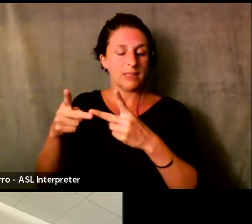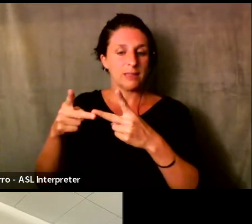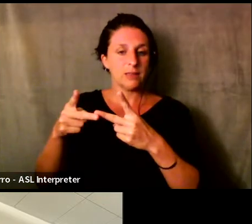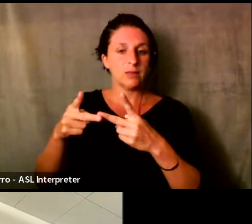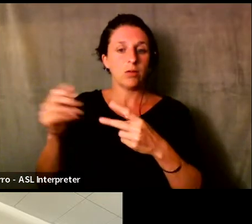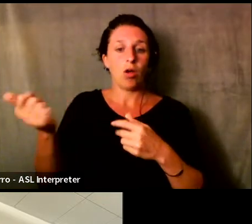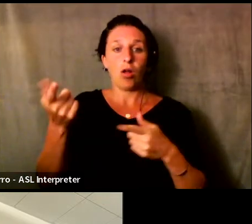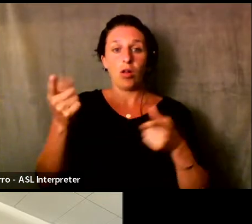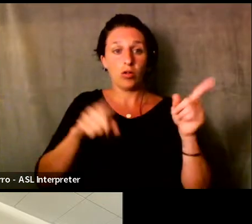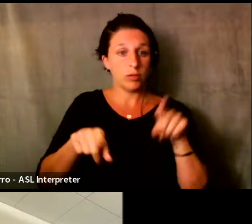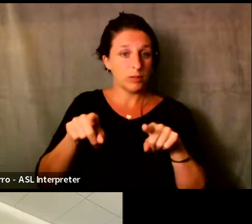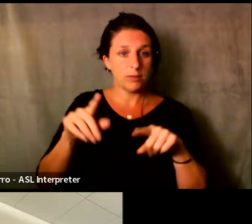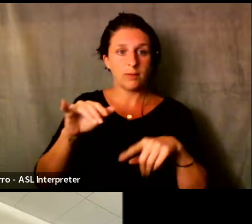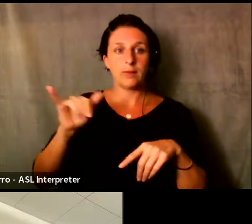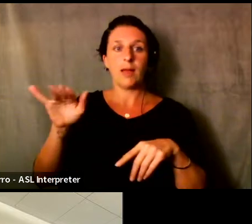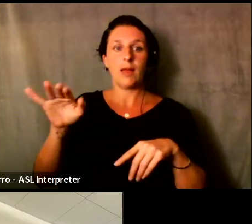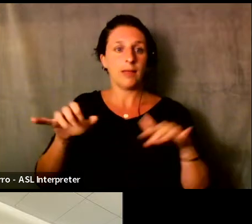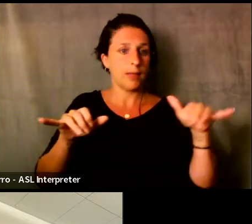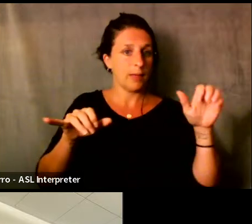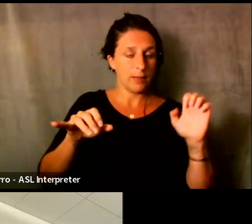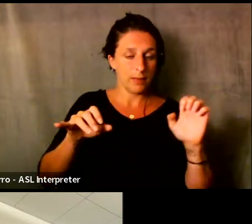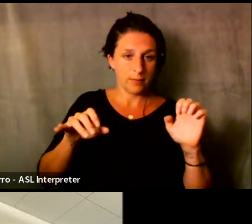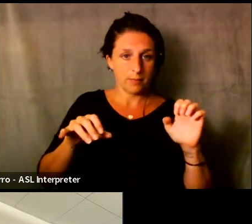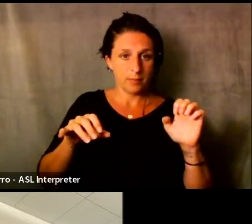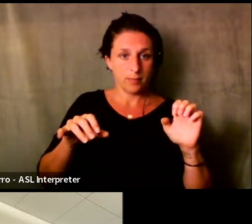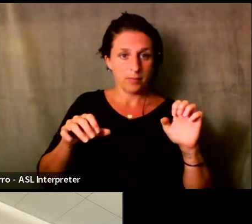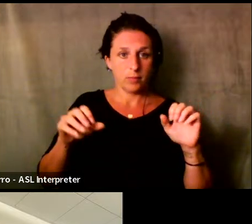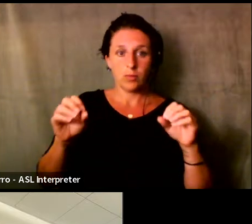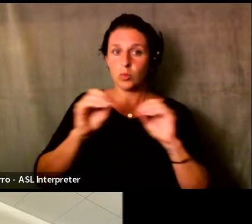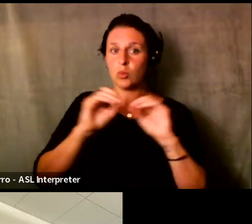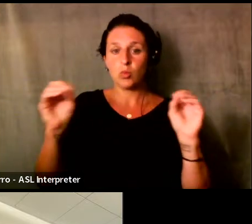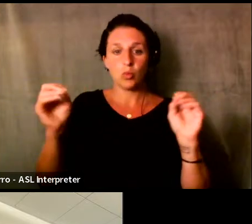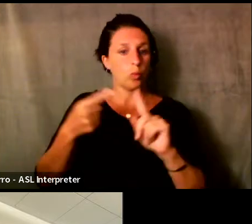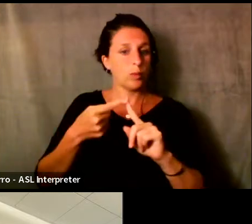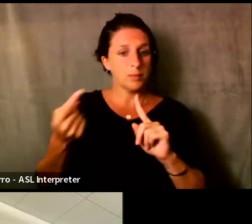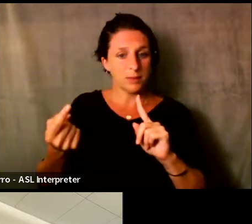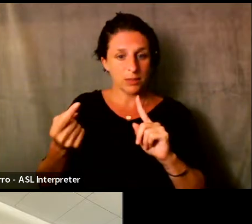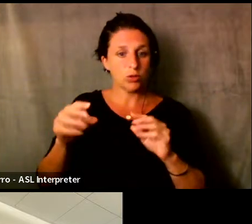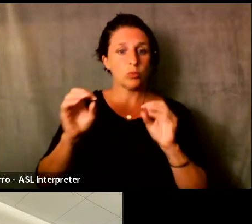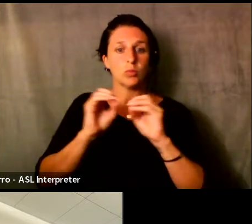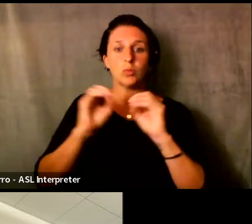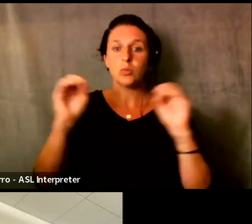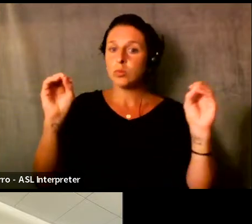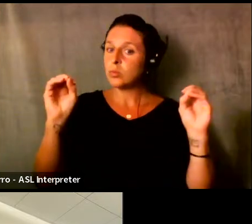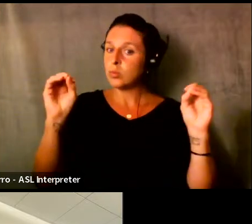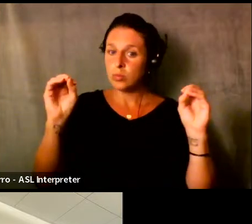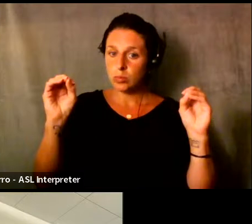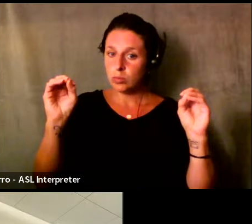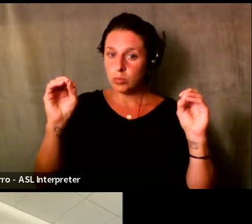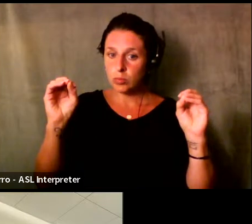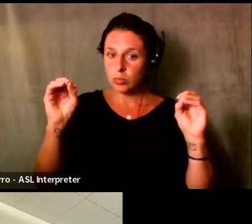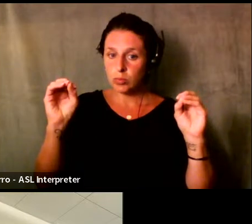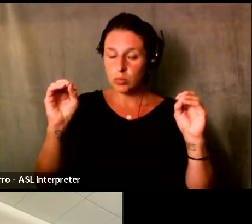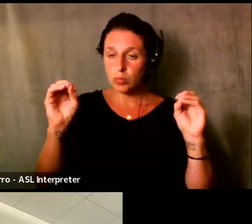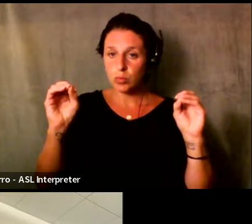favor? Aye. Aye. And there were no abstentions. There were no